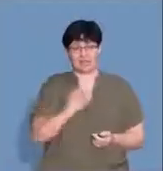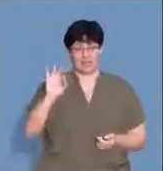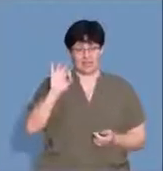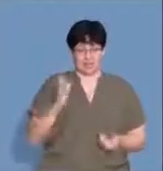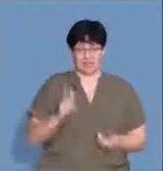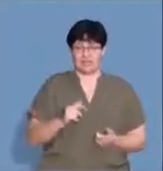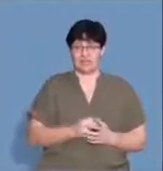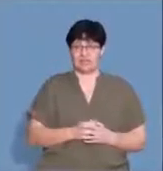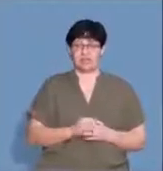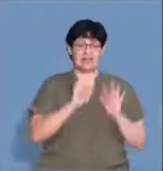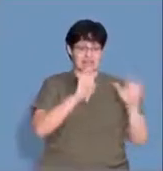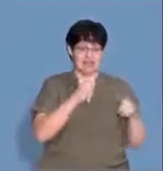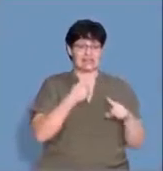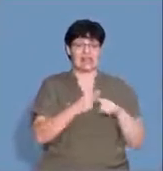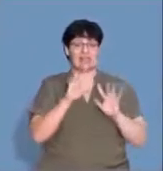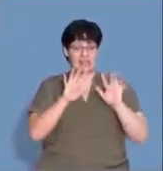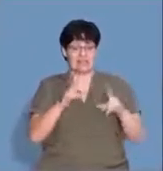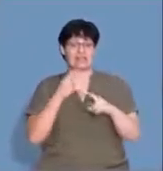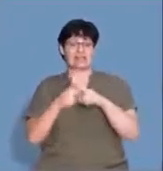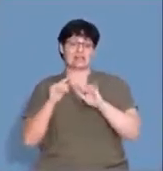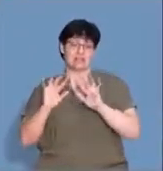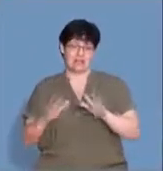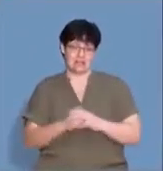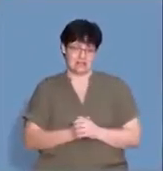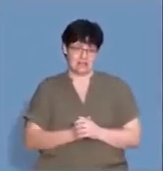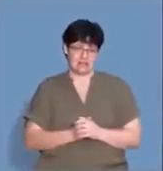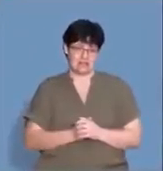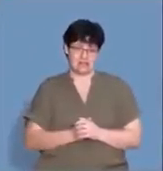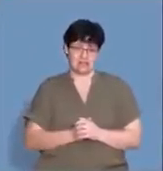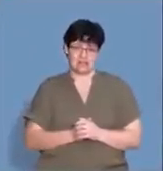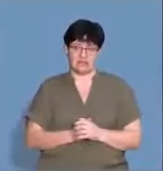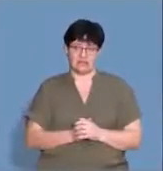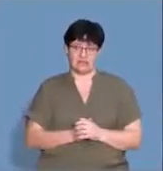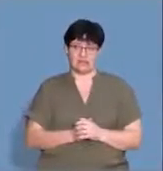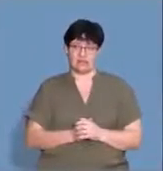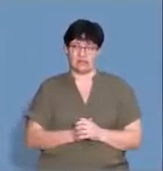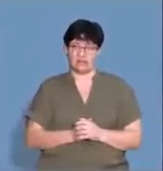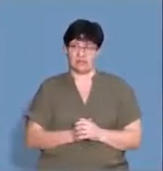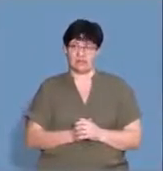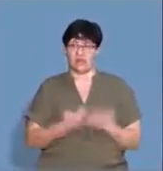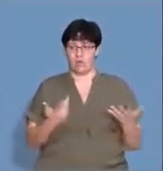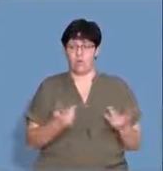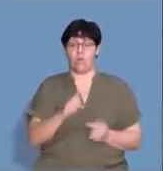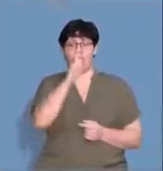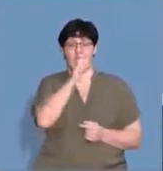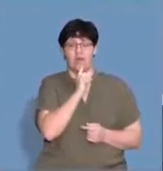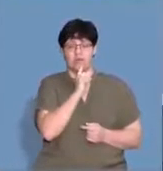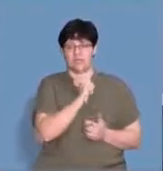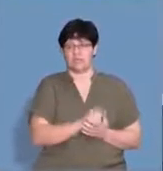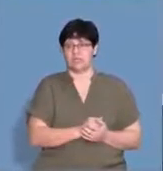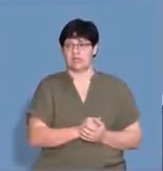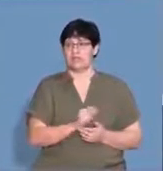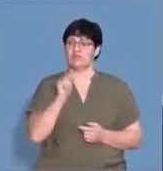So 10 times 10 times 10, or I'm actually going to be dividing by 1,000. So let's go back